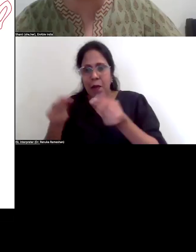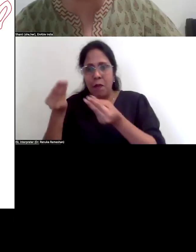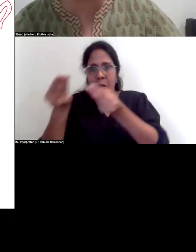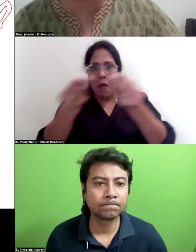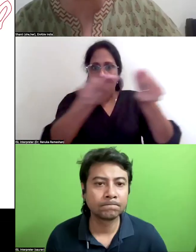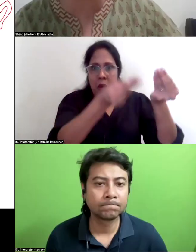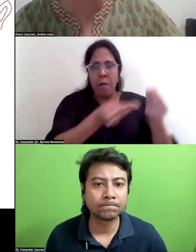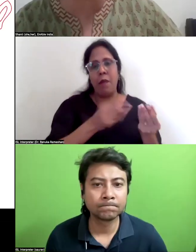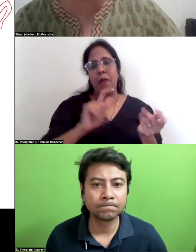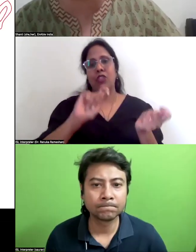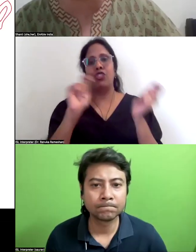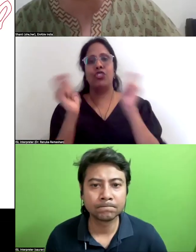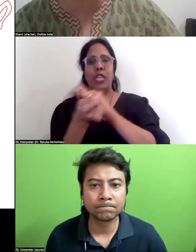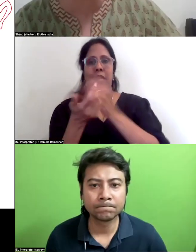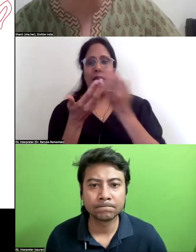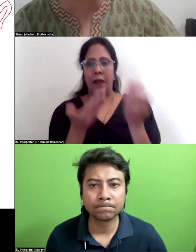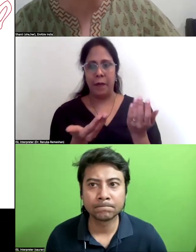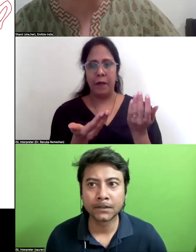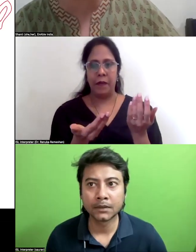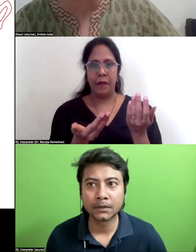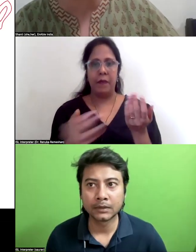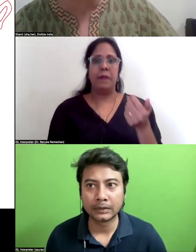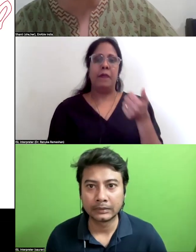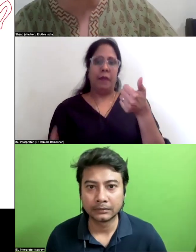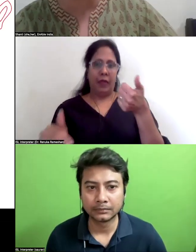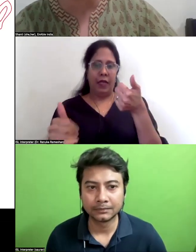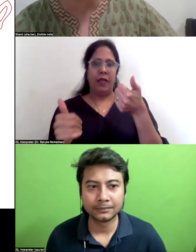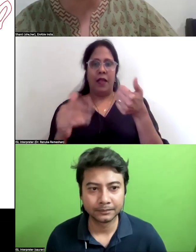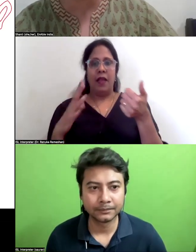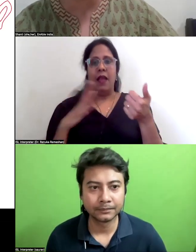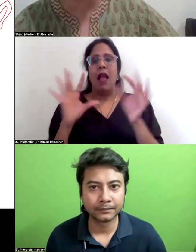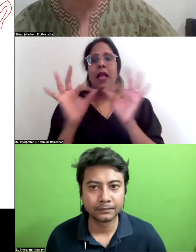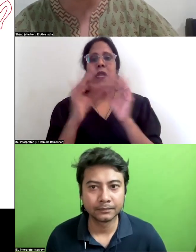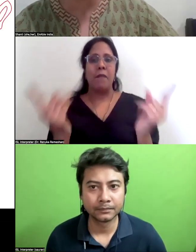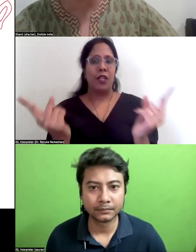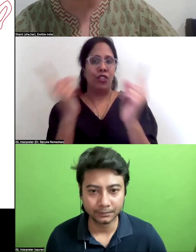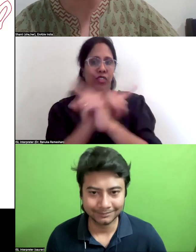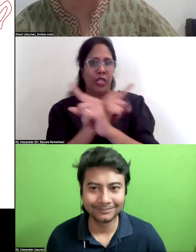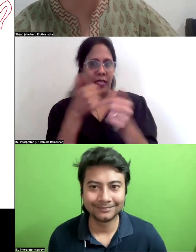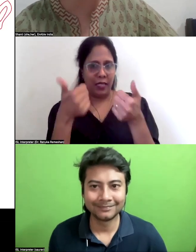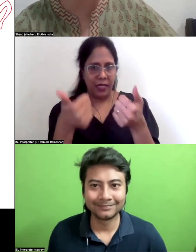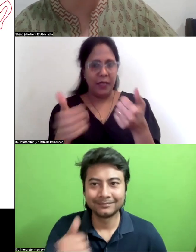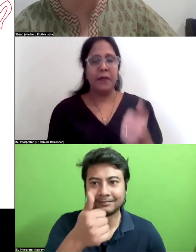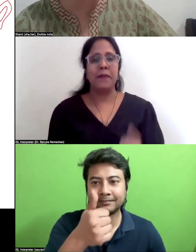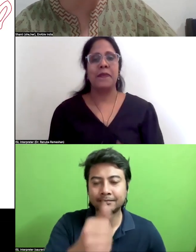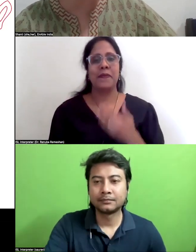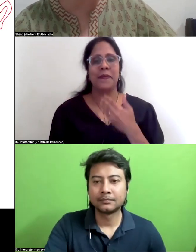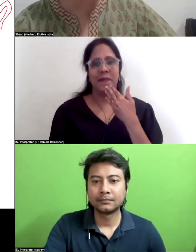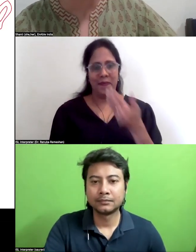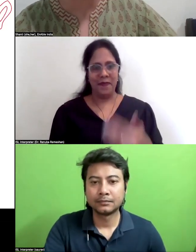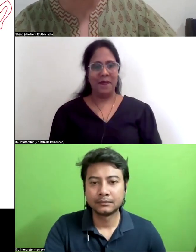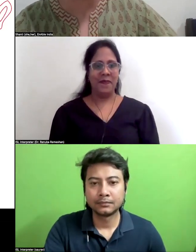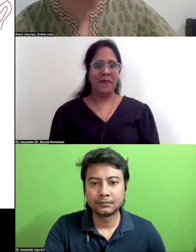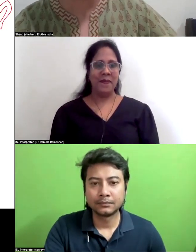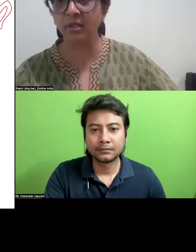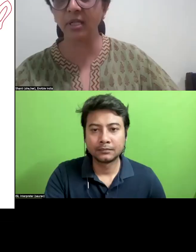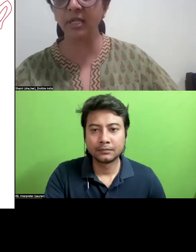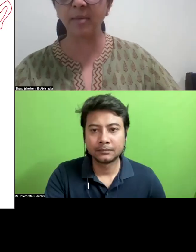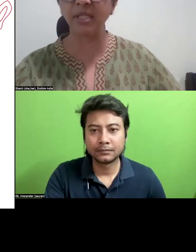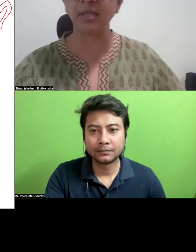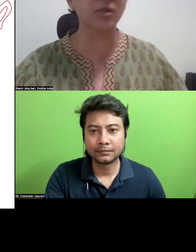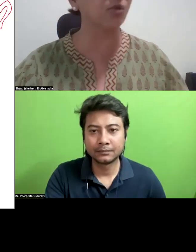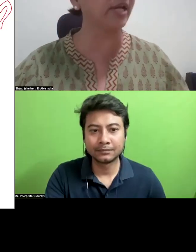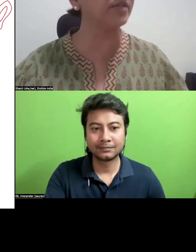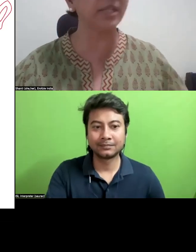I think there needs to be an interpretership. Can we just have the next interpreter? I think we should maintain this best practice forever.